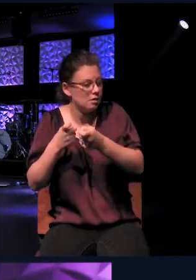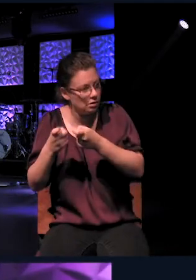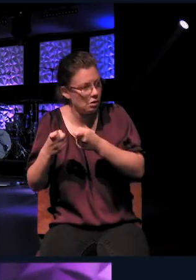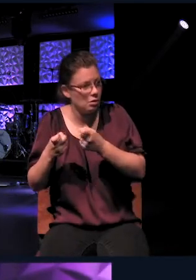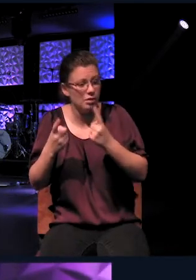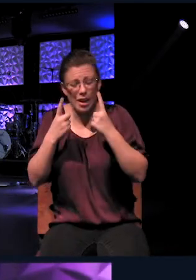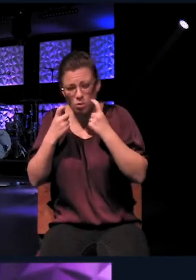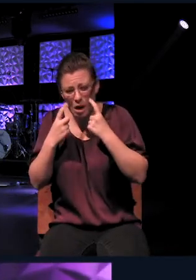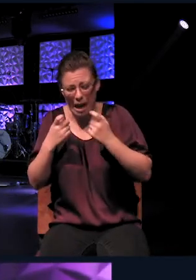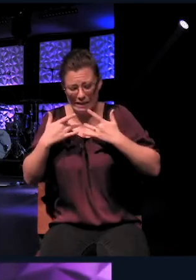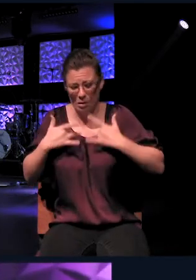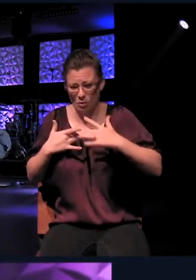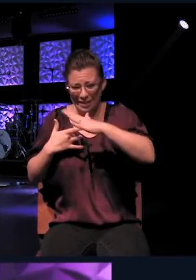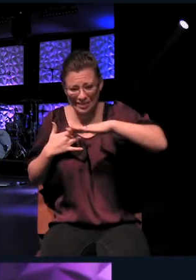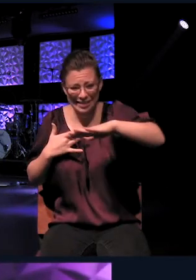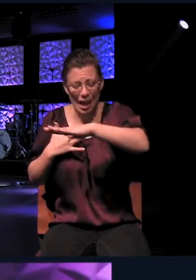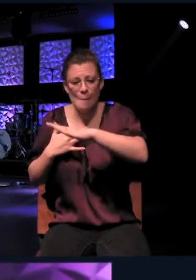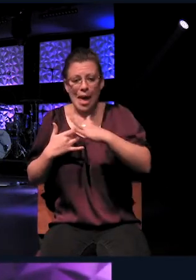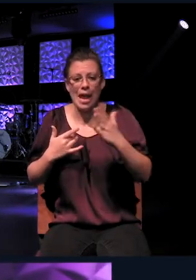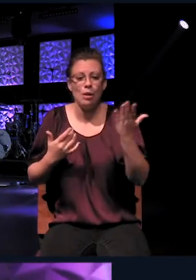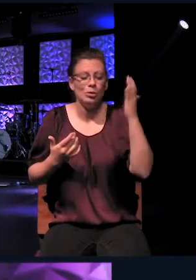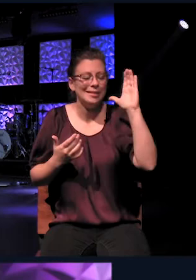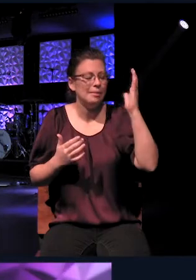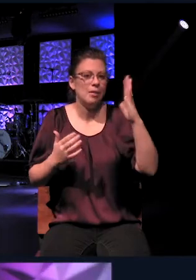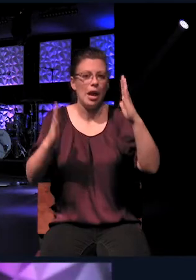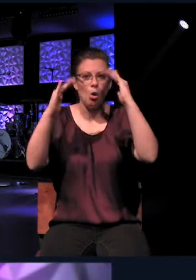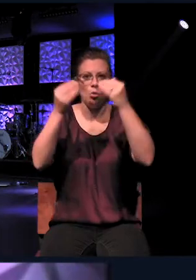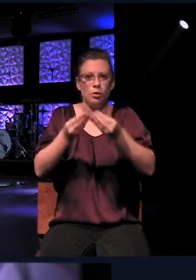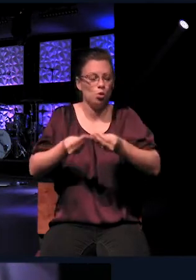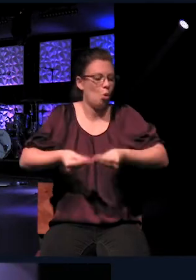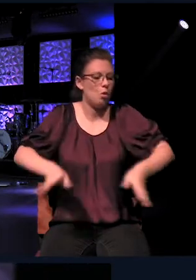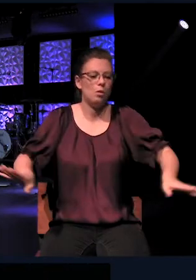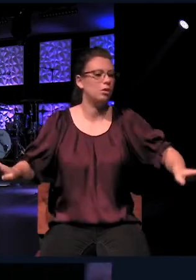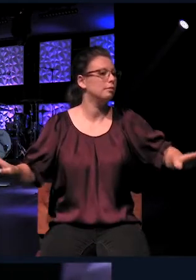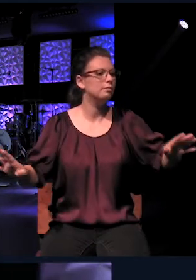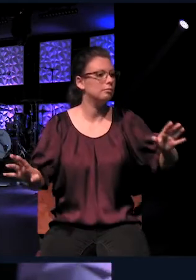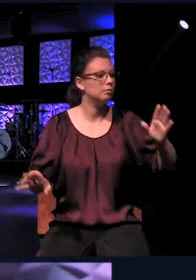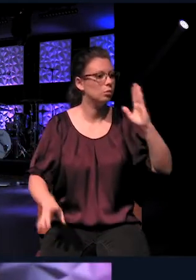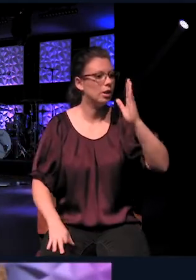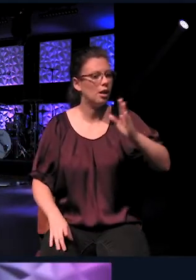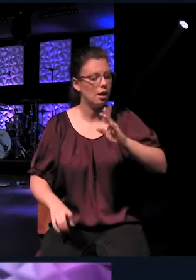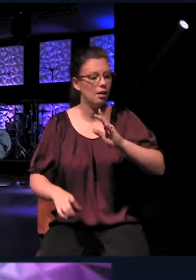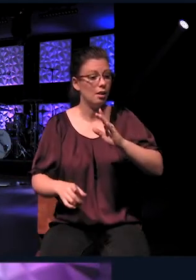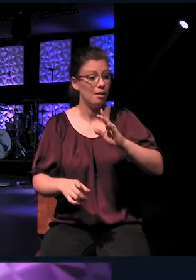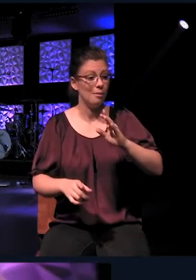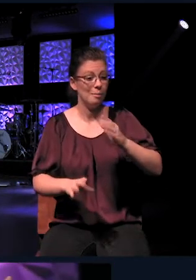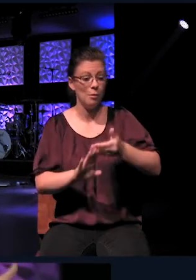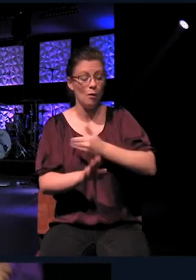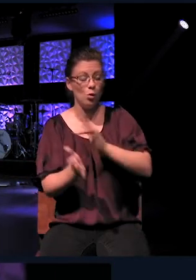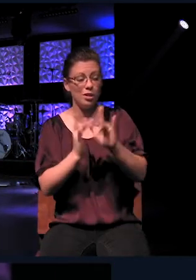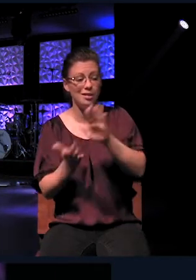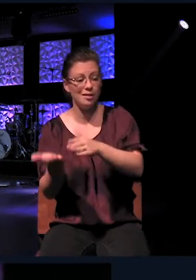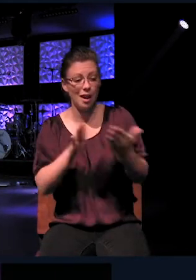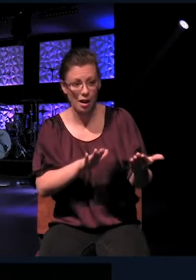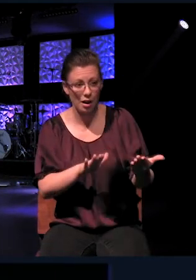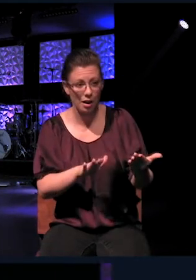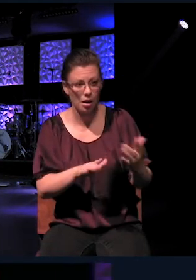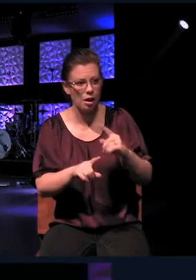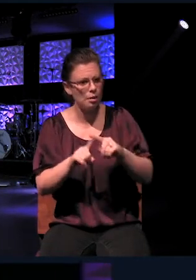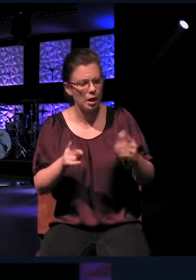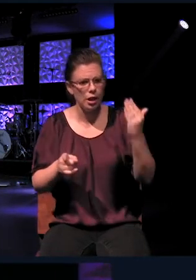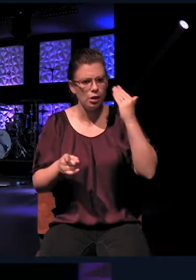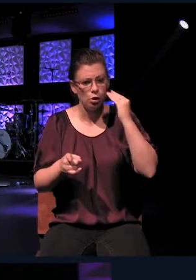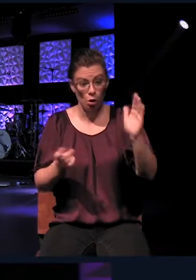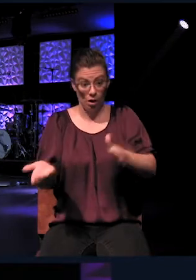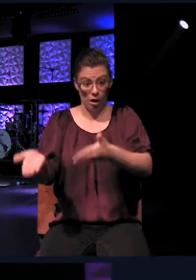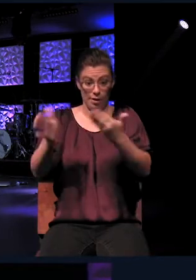to be depressing, and it was going to seem hopeless. But he knew that on the other side of this, it was going to be joyous. It was going to be worthwhile, not